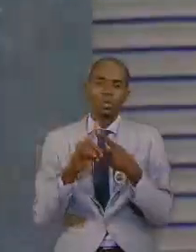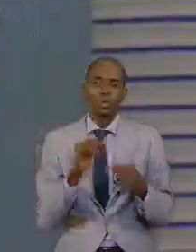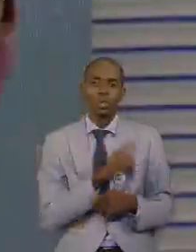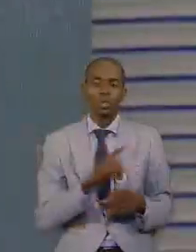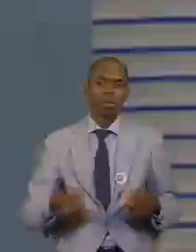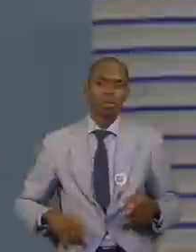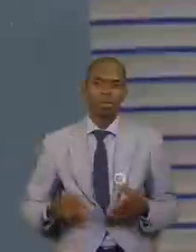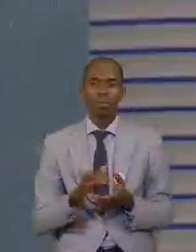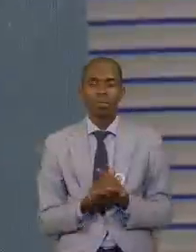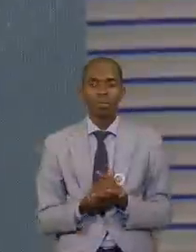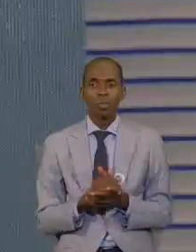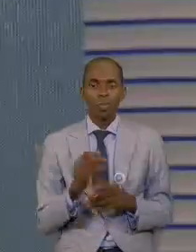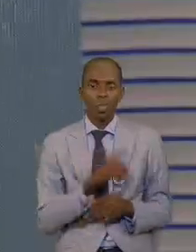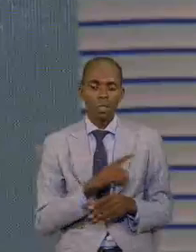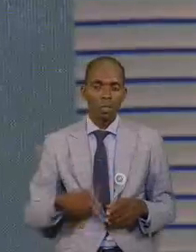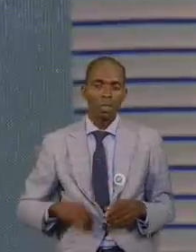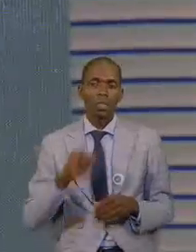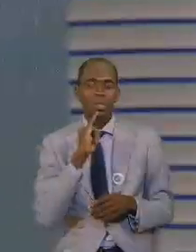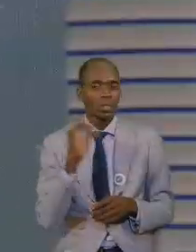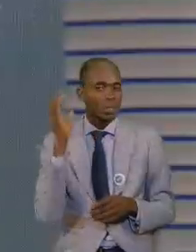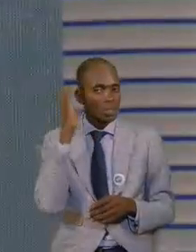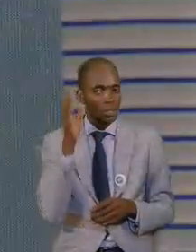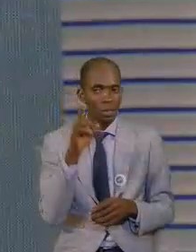The Lord is listening to you. Talk to the Lord.